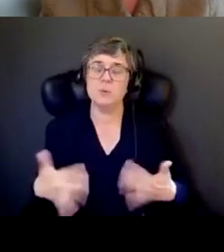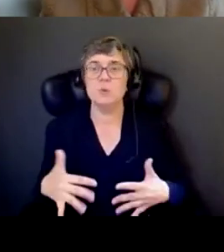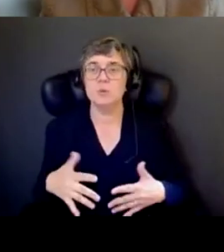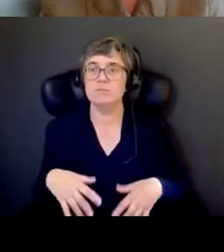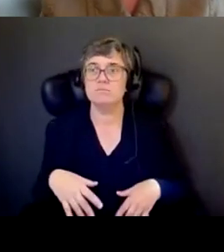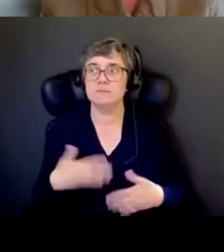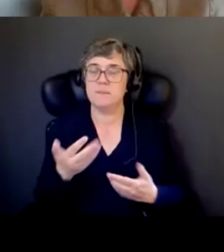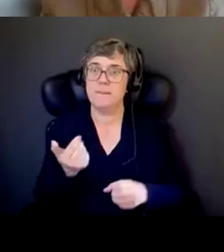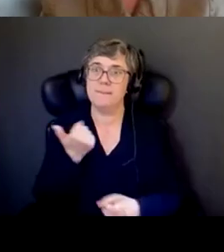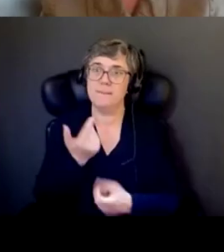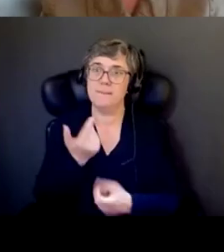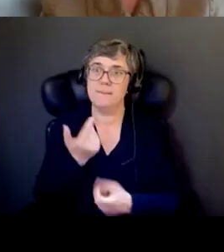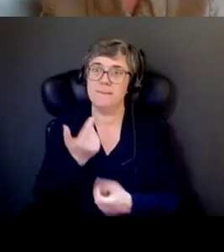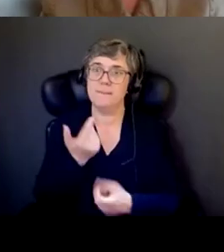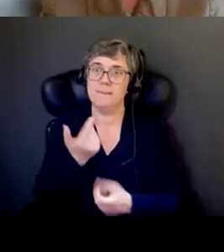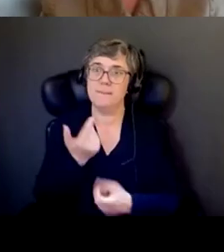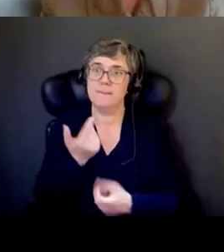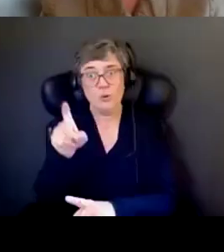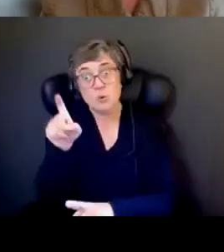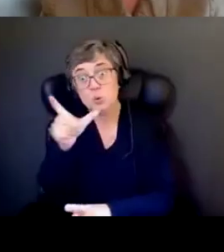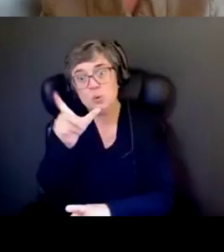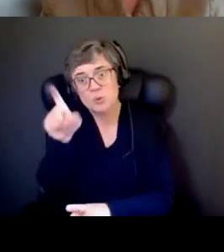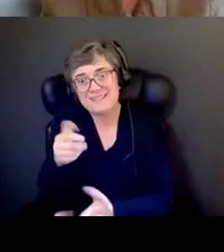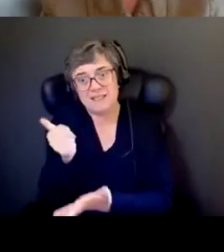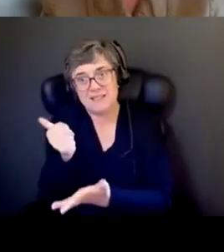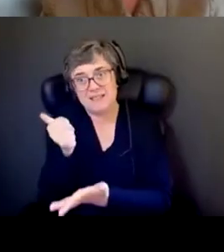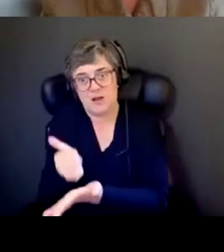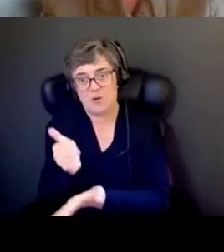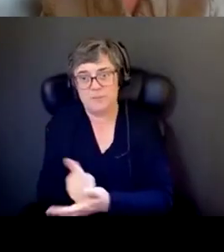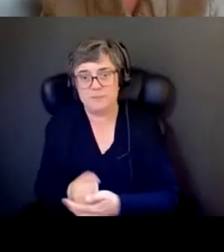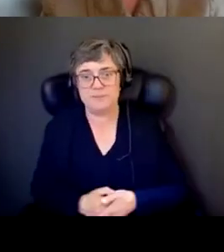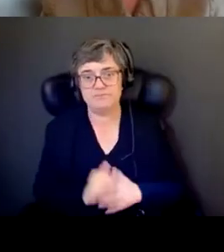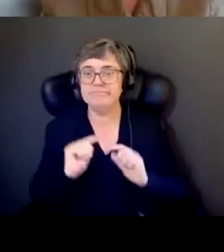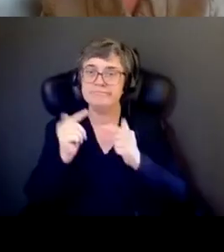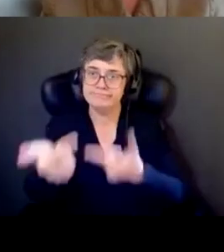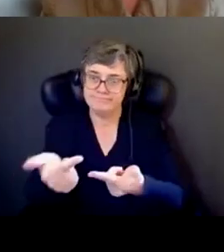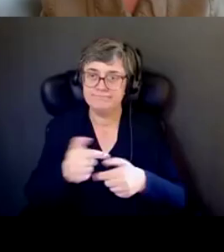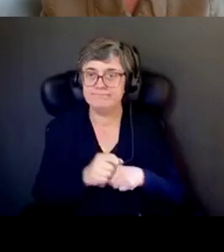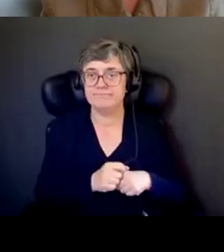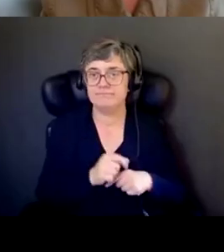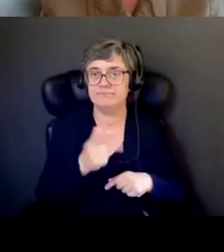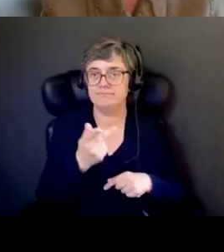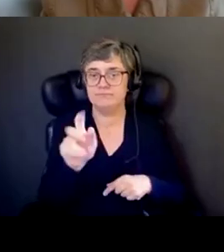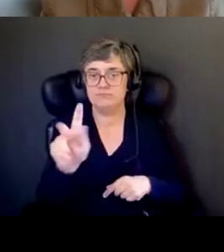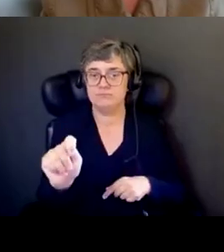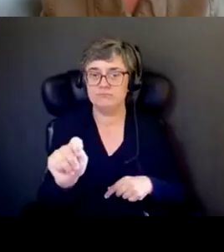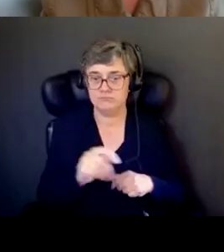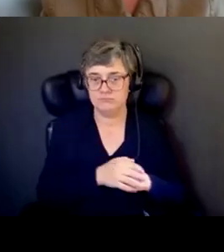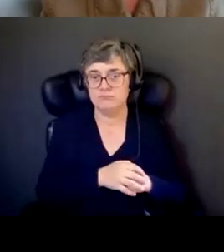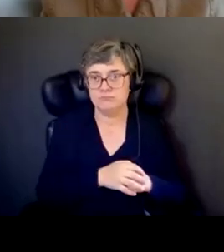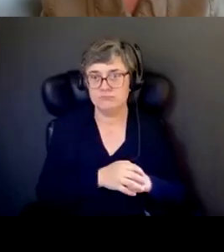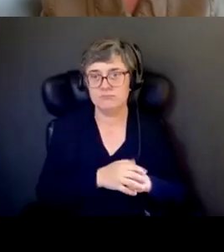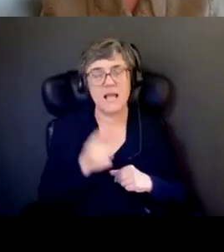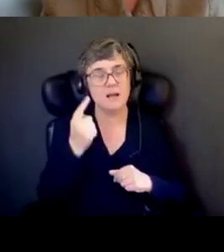There is, I think, collaboration can start effectively. Collaboration starts before a